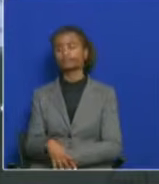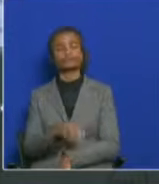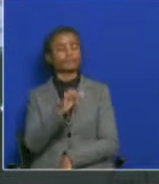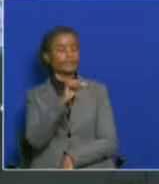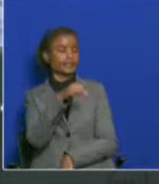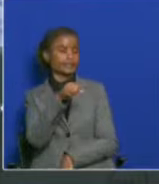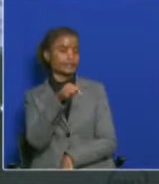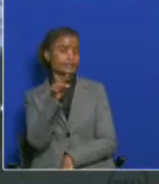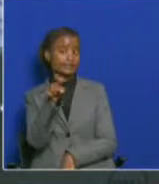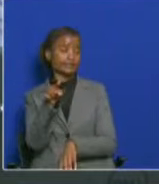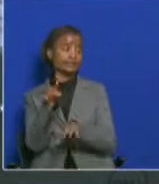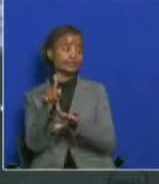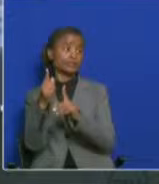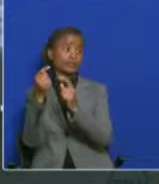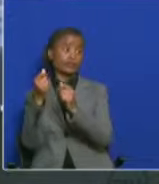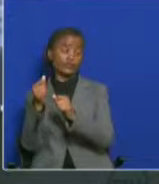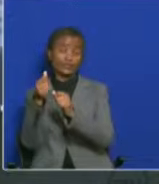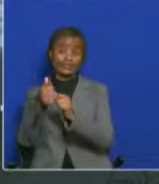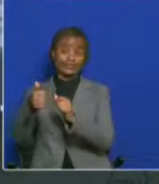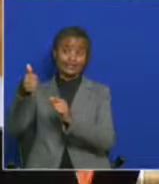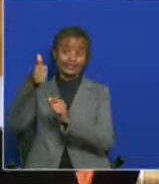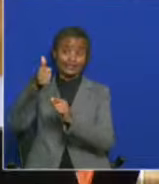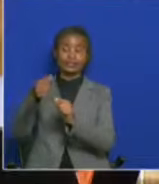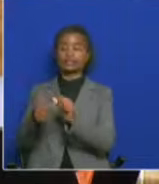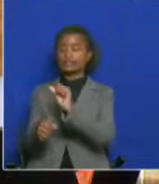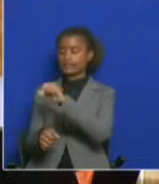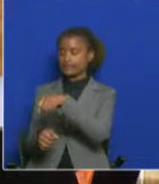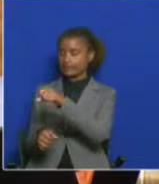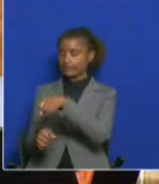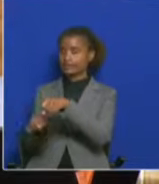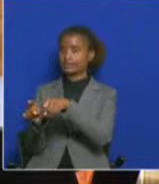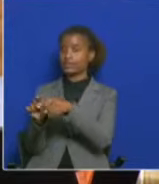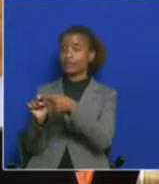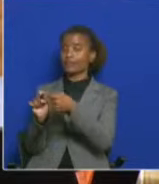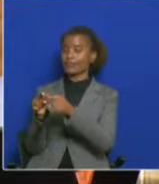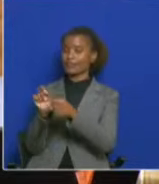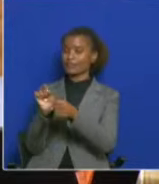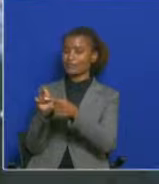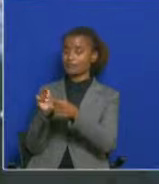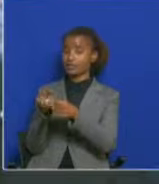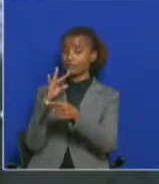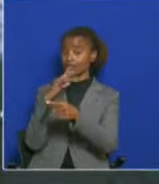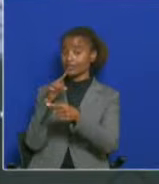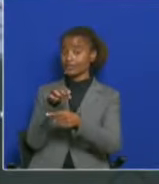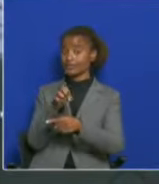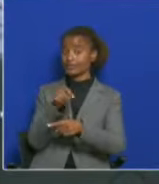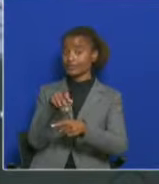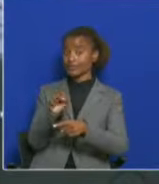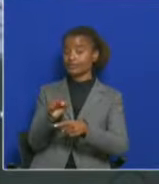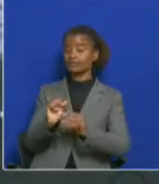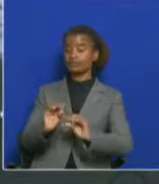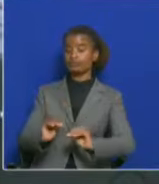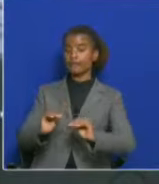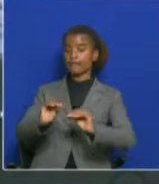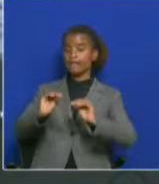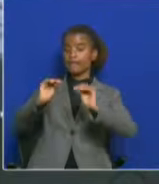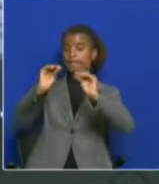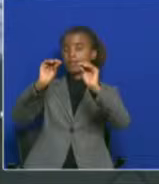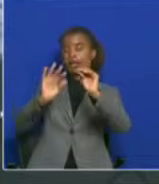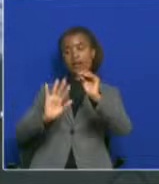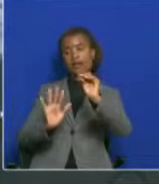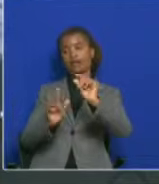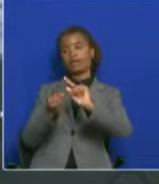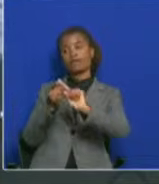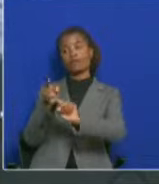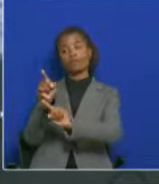SAPS, that's my point. So he didn't rise through the ranks. He didn't rise through within the ranks, SAPS. it was a transfer. It was a transfer Lateral from move. Treasury, and then when he